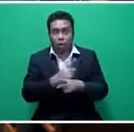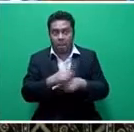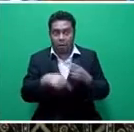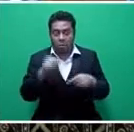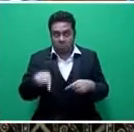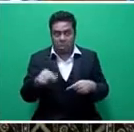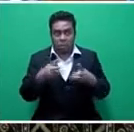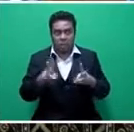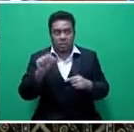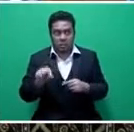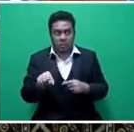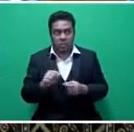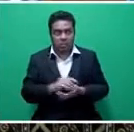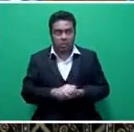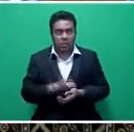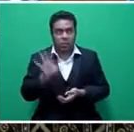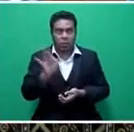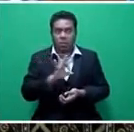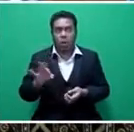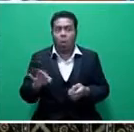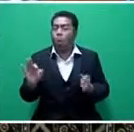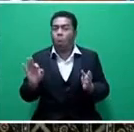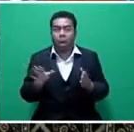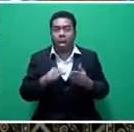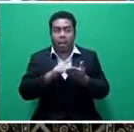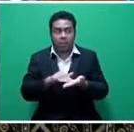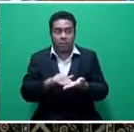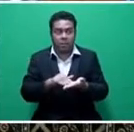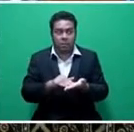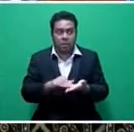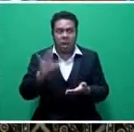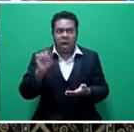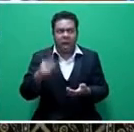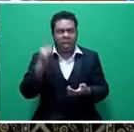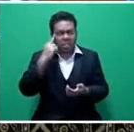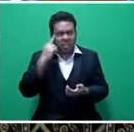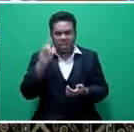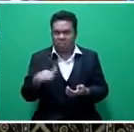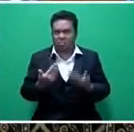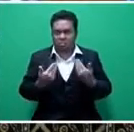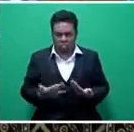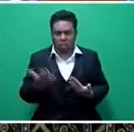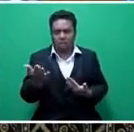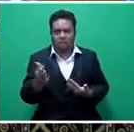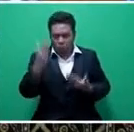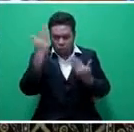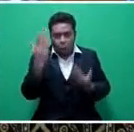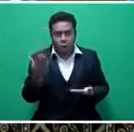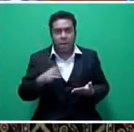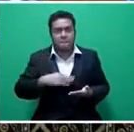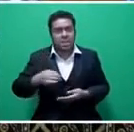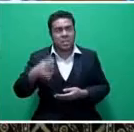this august House, with no help from the ladies on the other side, I think it's rich that the Honourable Minister